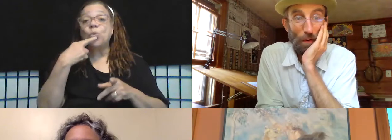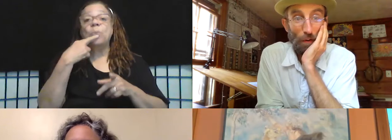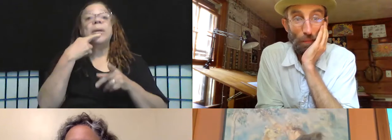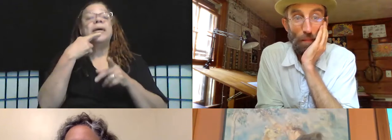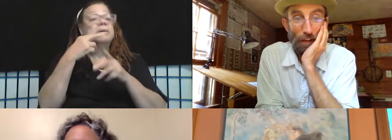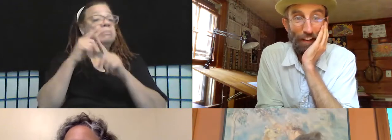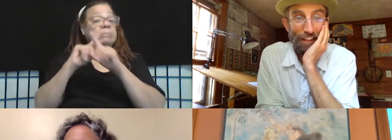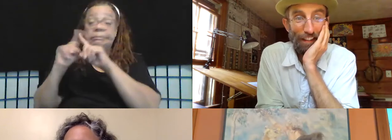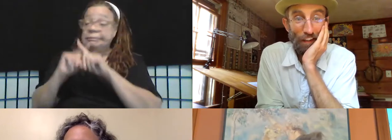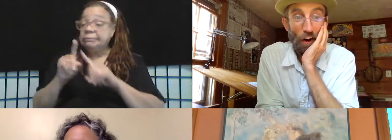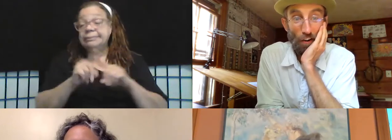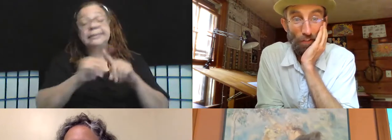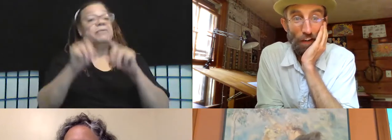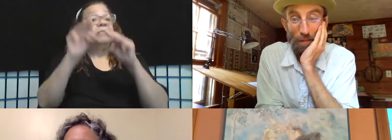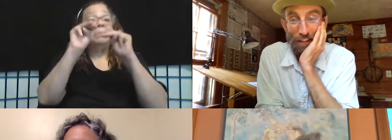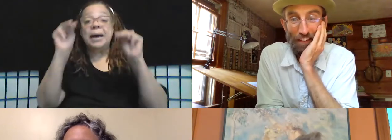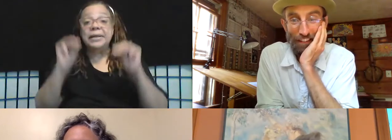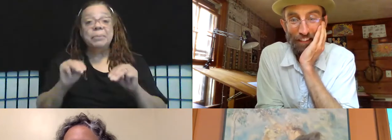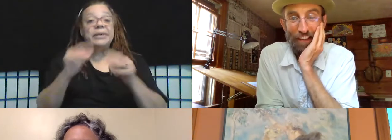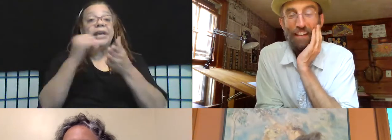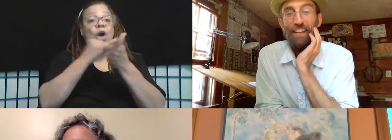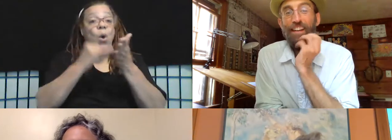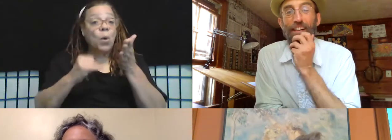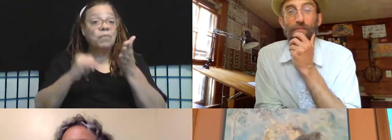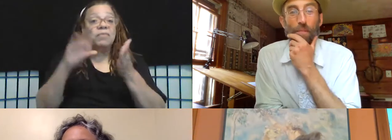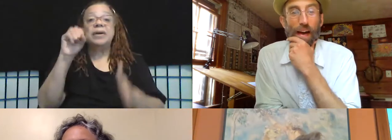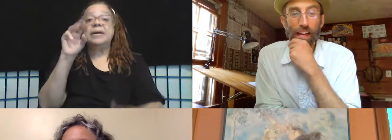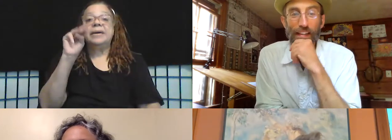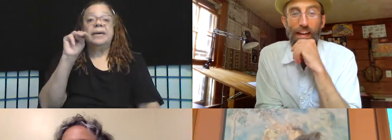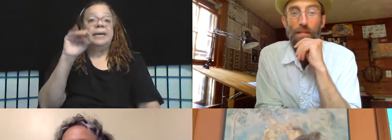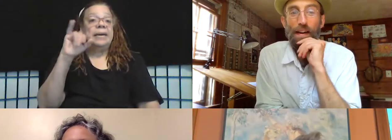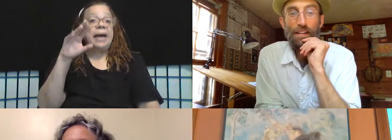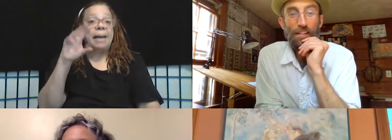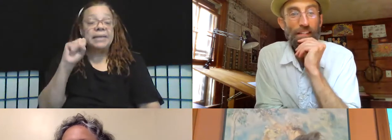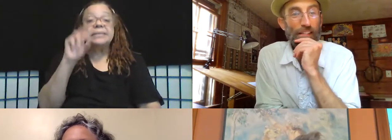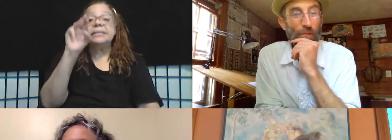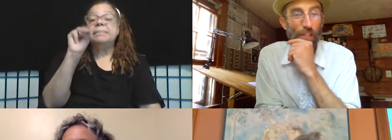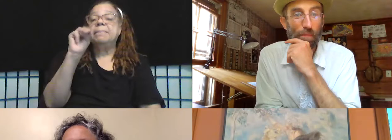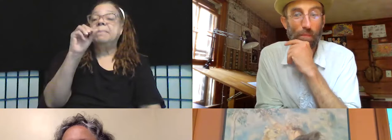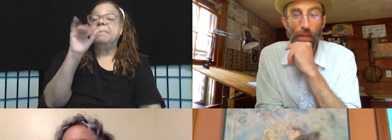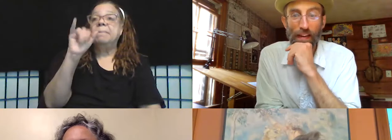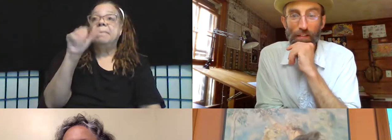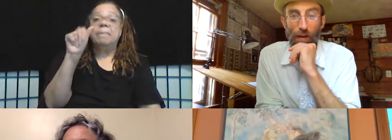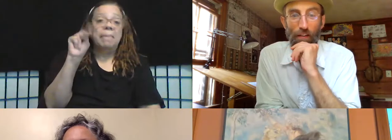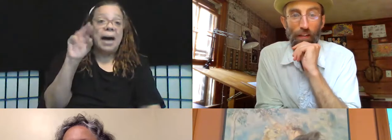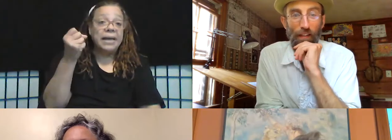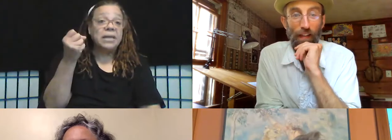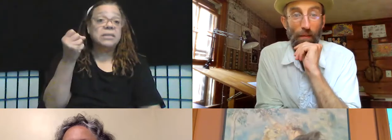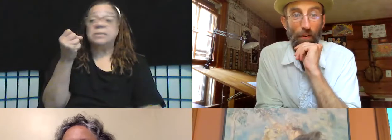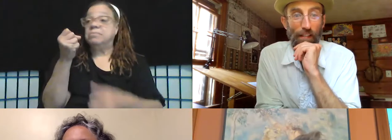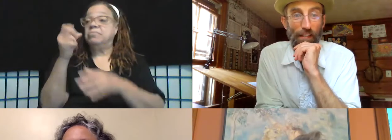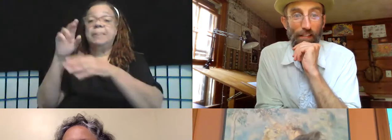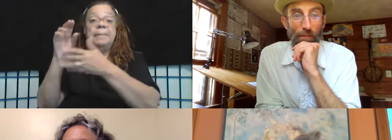monumental imperial propaganda and carved comics, you know. The Mayan Empire was based around